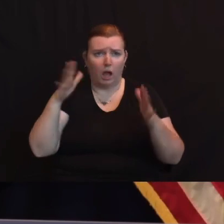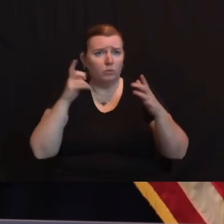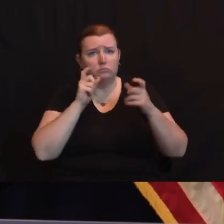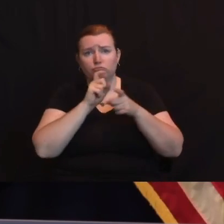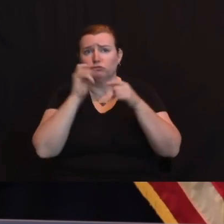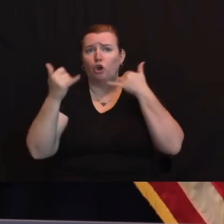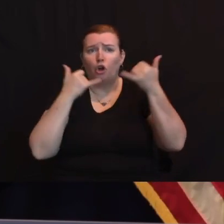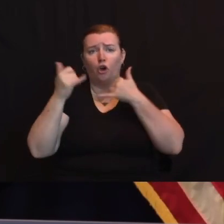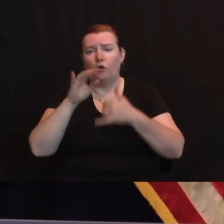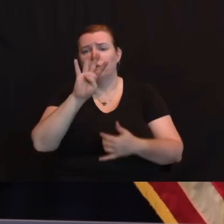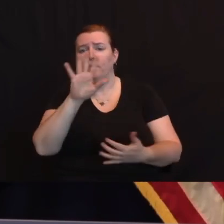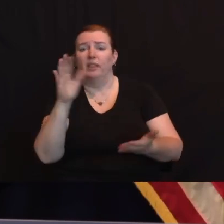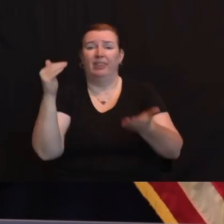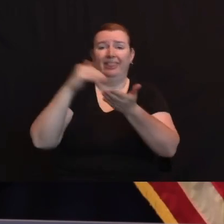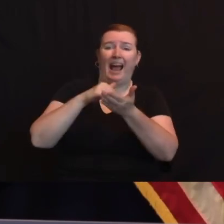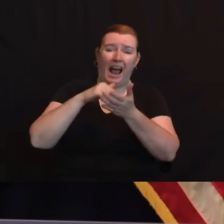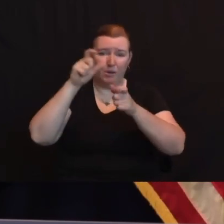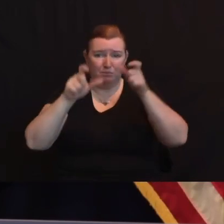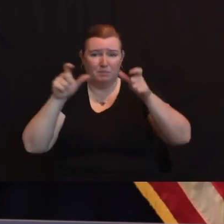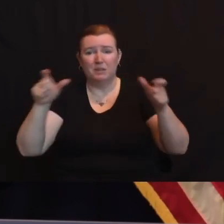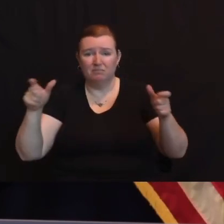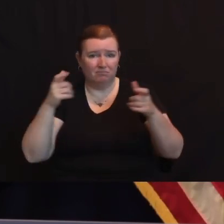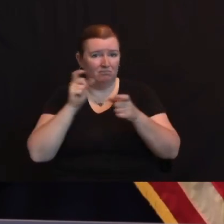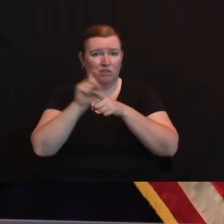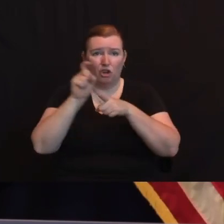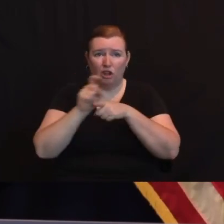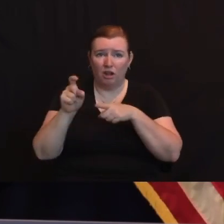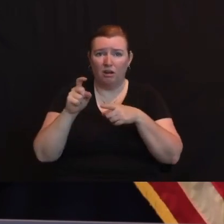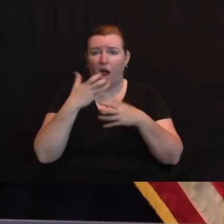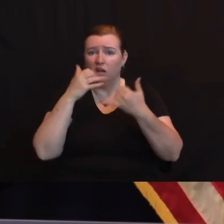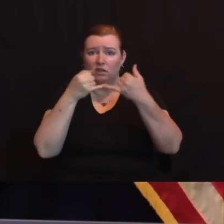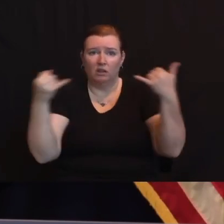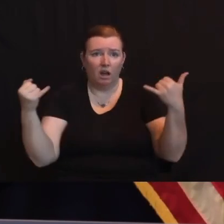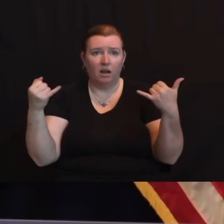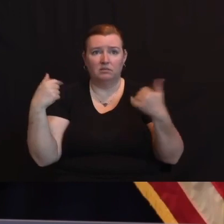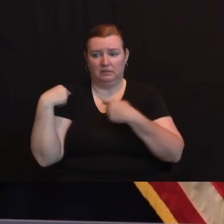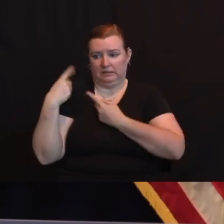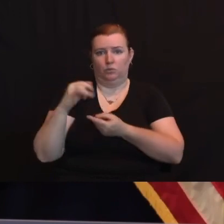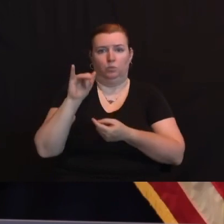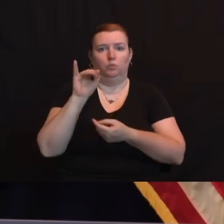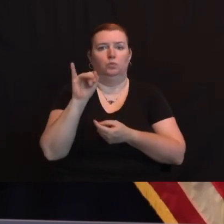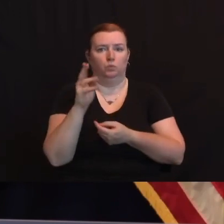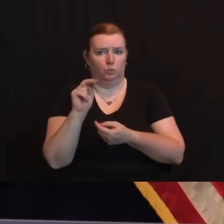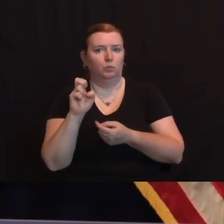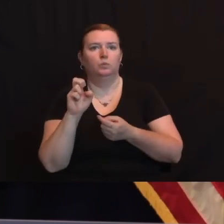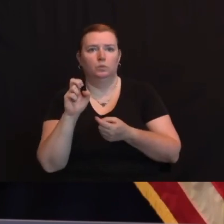45,300 people since the hotline was established at the end of January. You can also visit